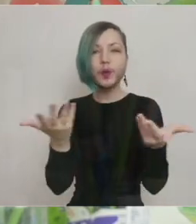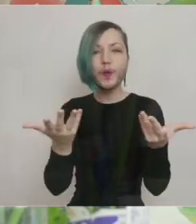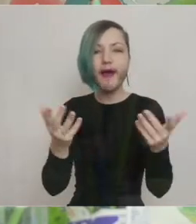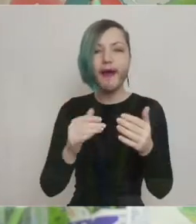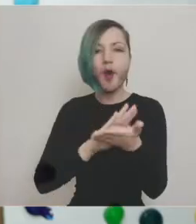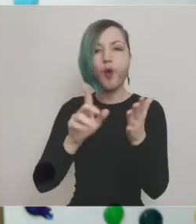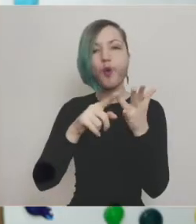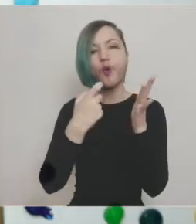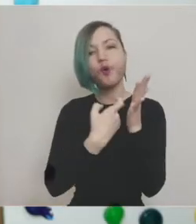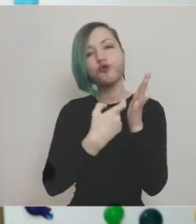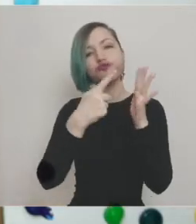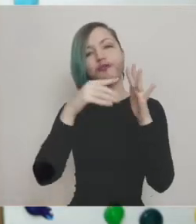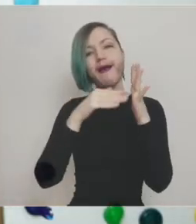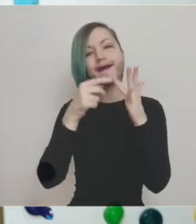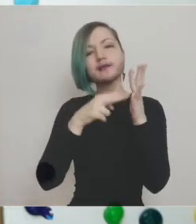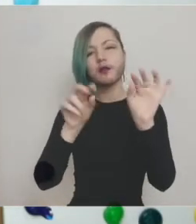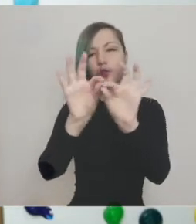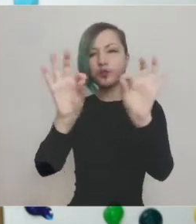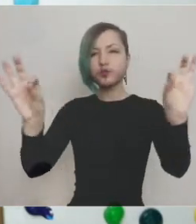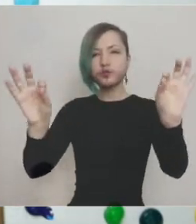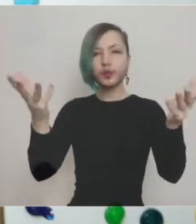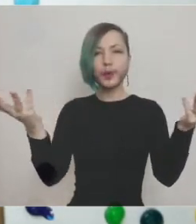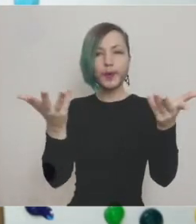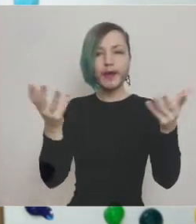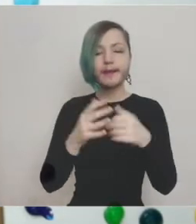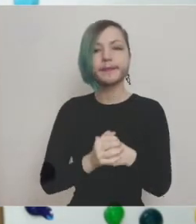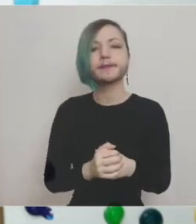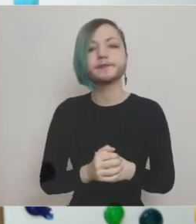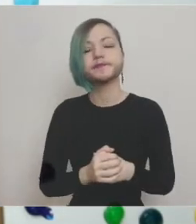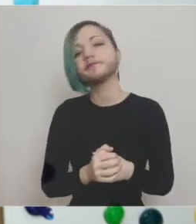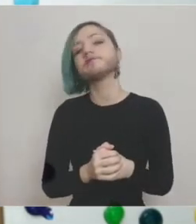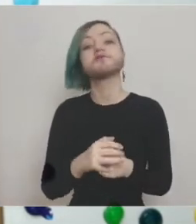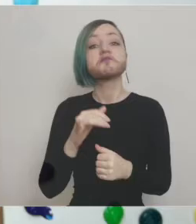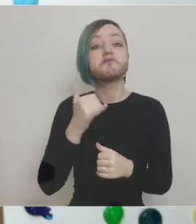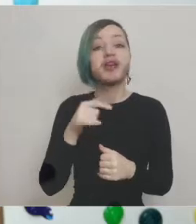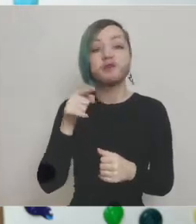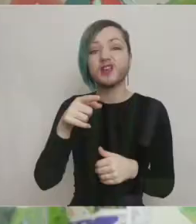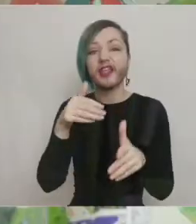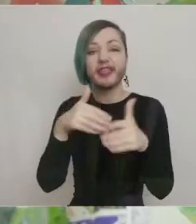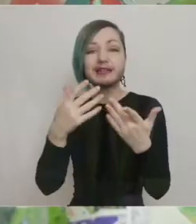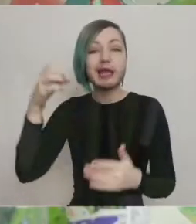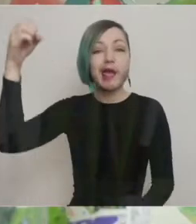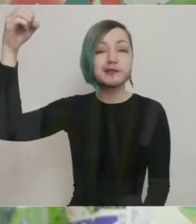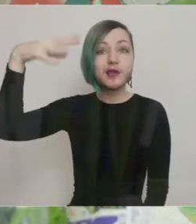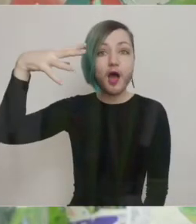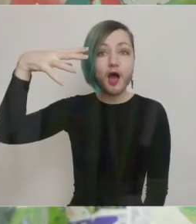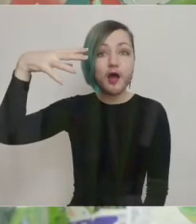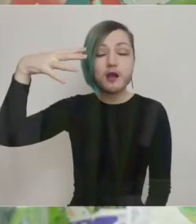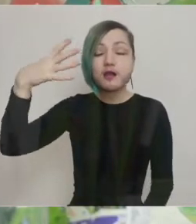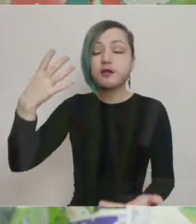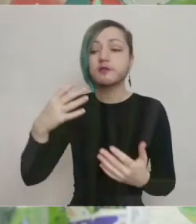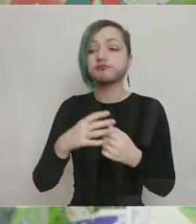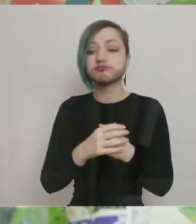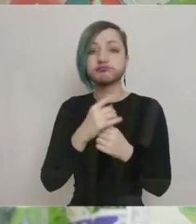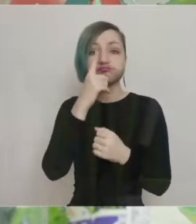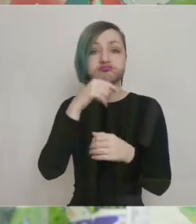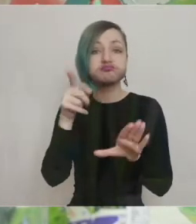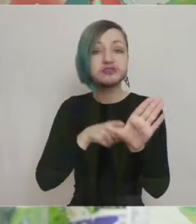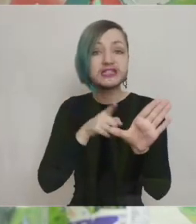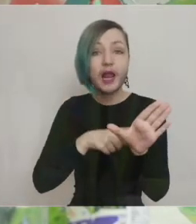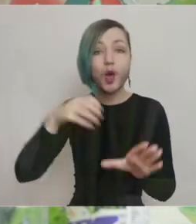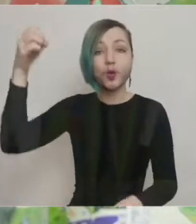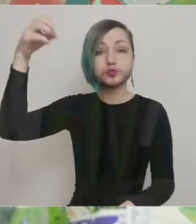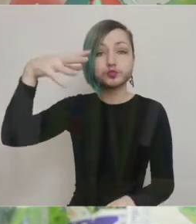then if it's a sunny day, I'll put some